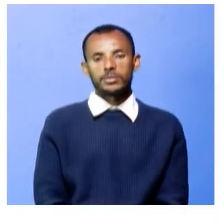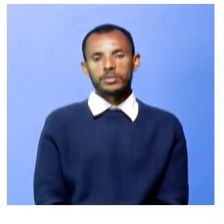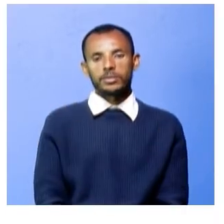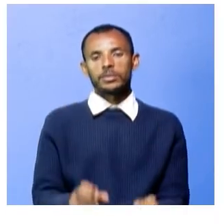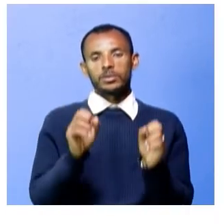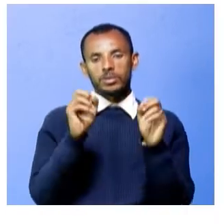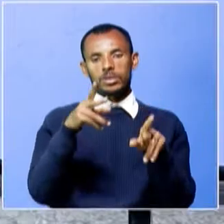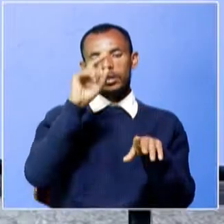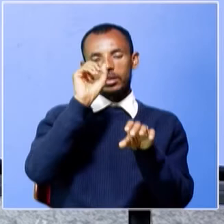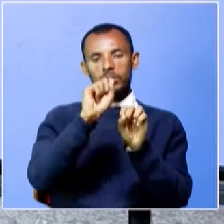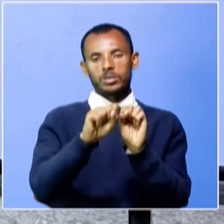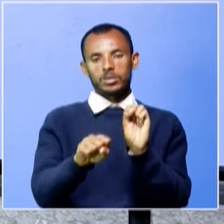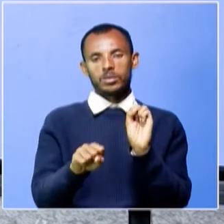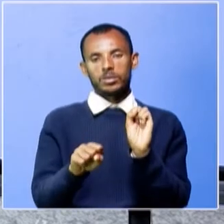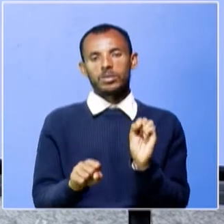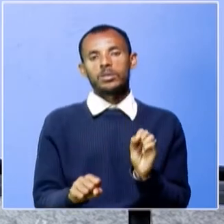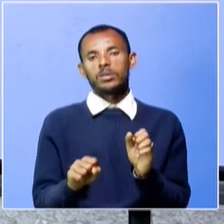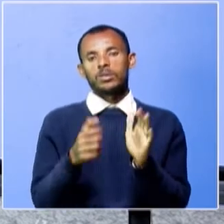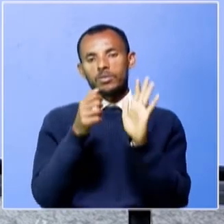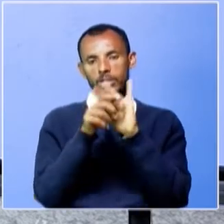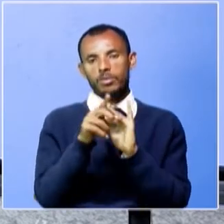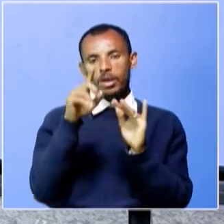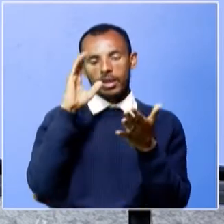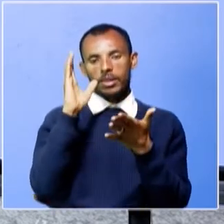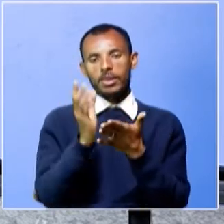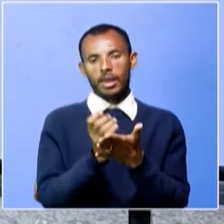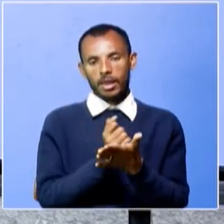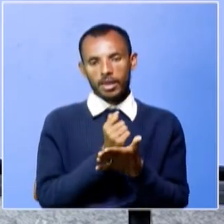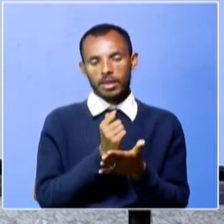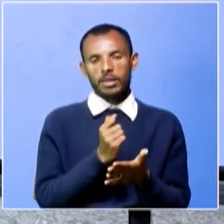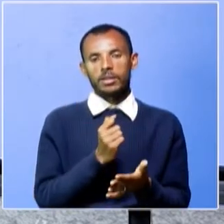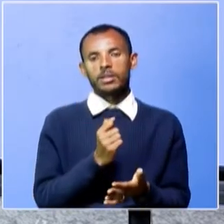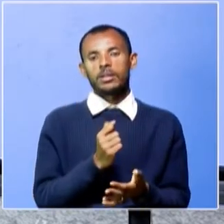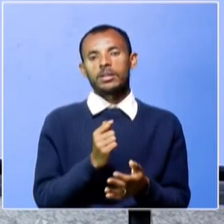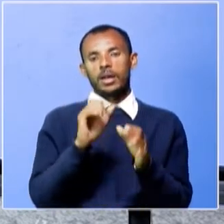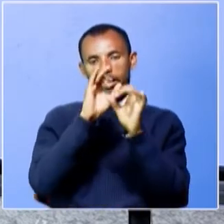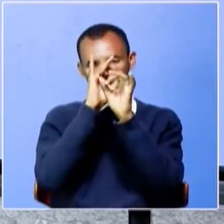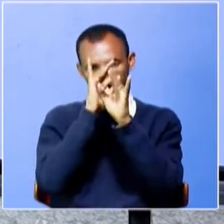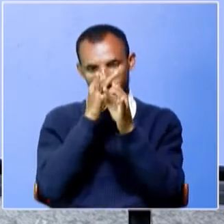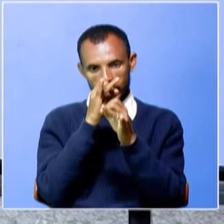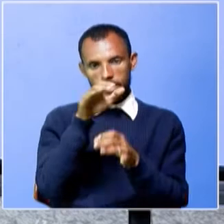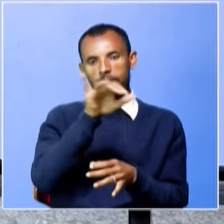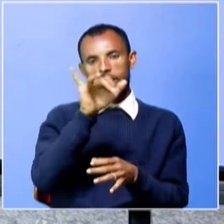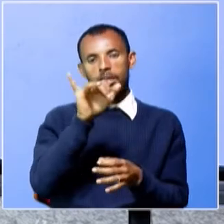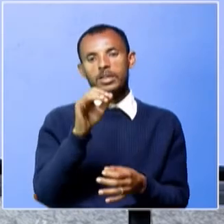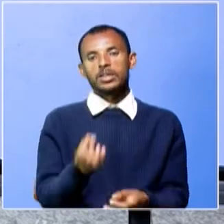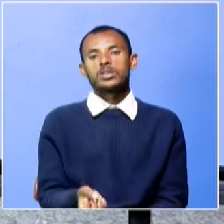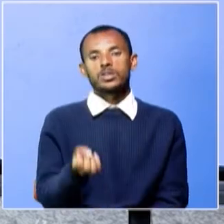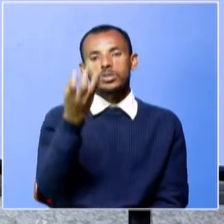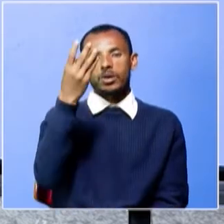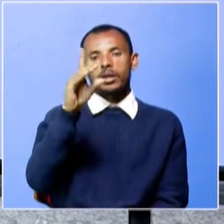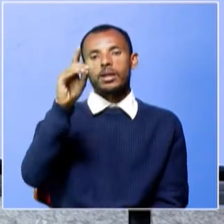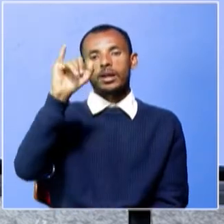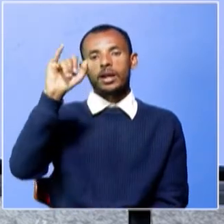Okay, so for example, you can take an experiment like throwing a